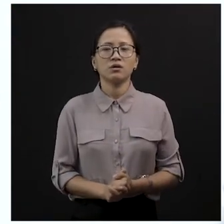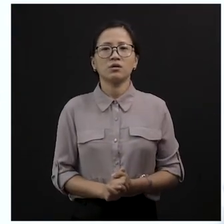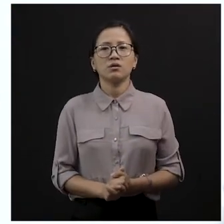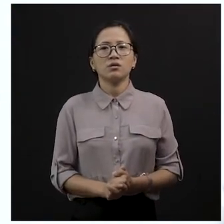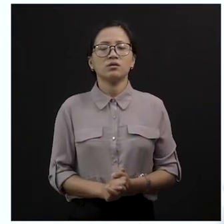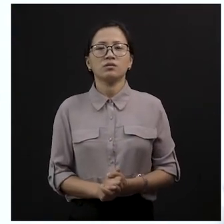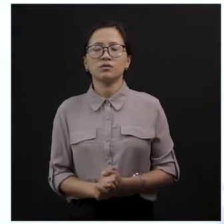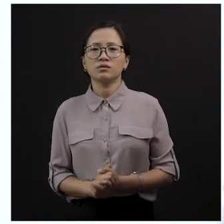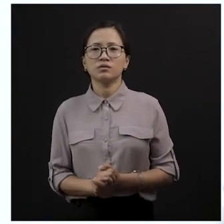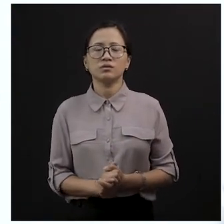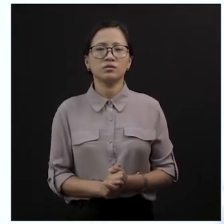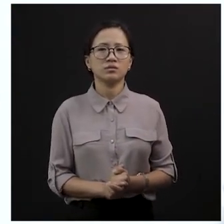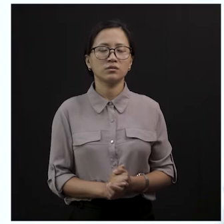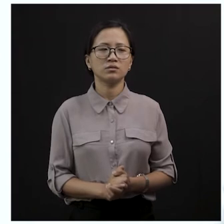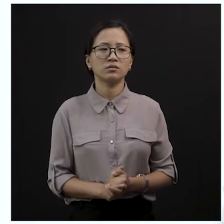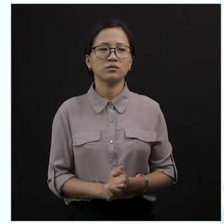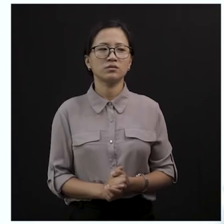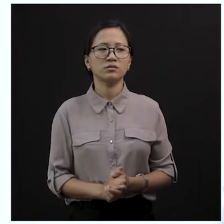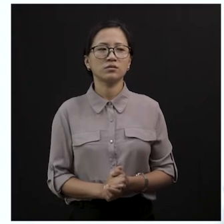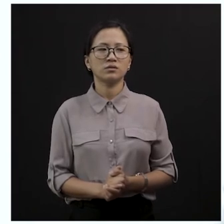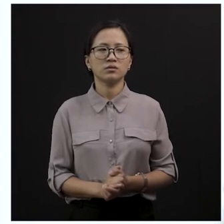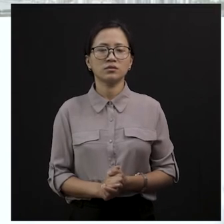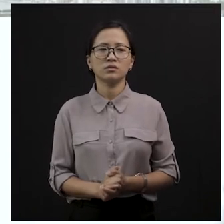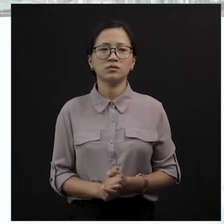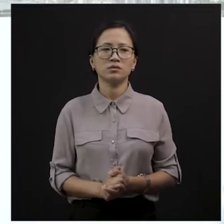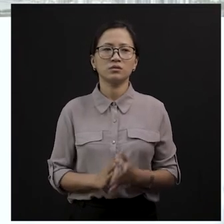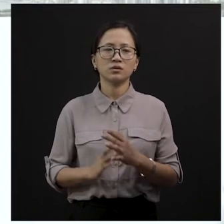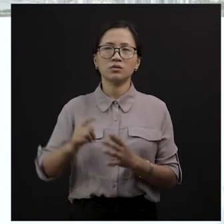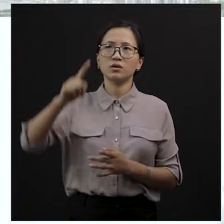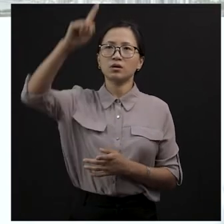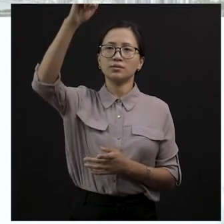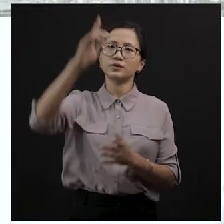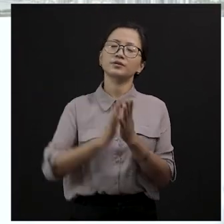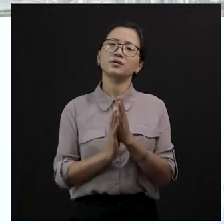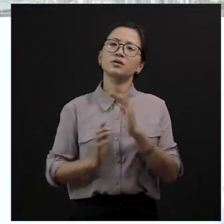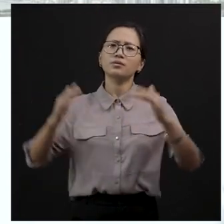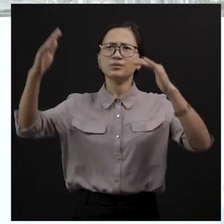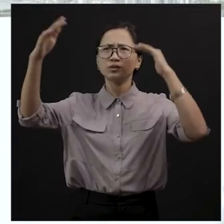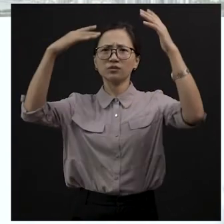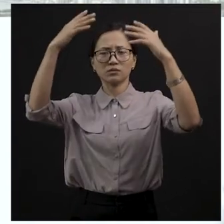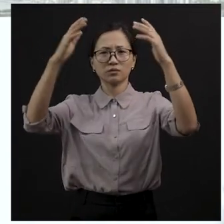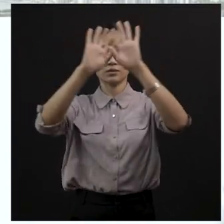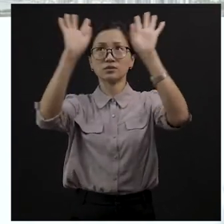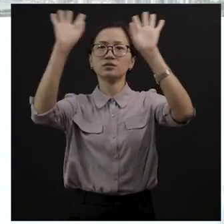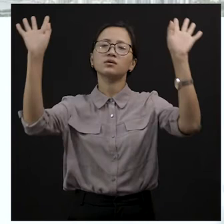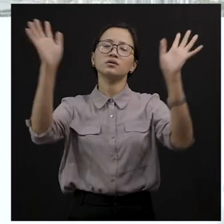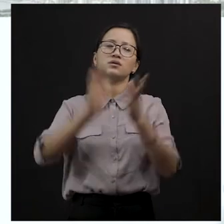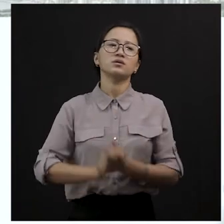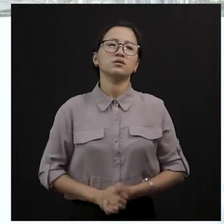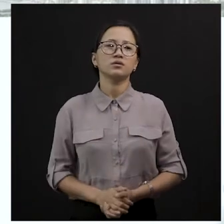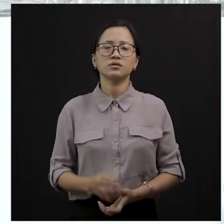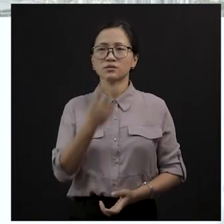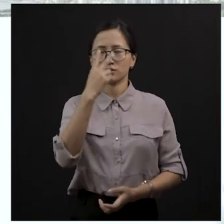wings in order to fly, right? In order to go up in the air. See, here is a picture of a bird flying, and see this